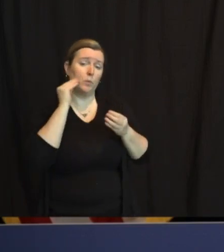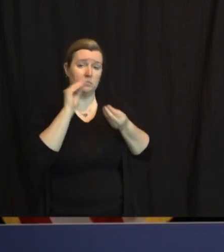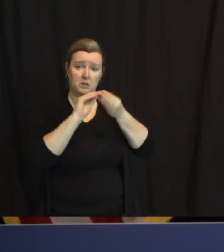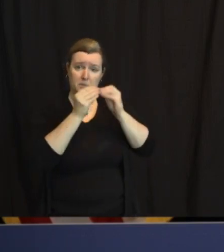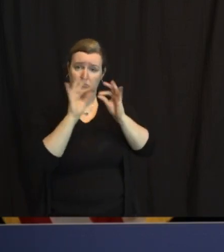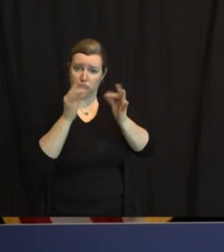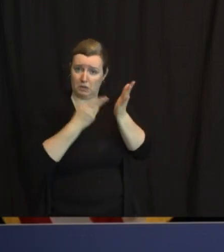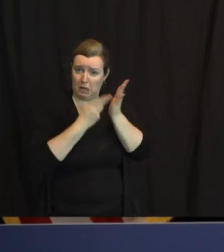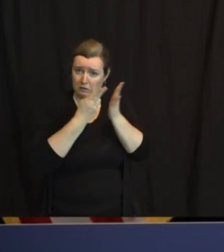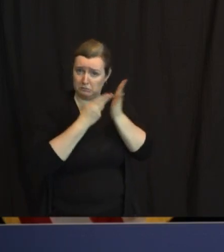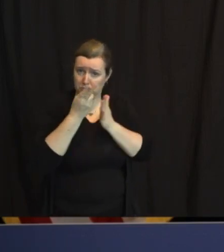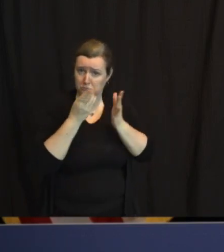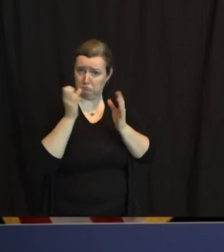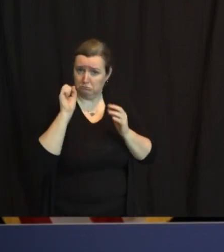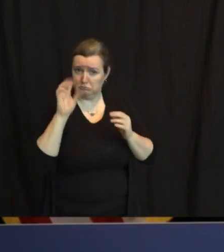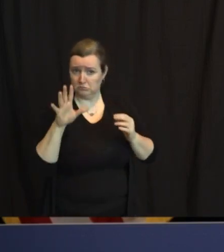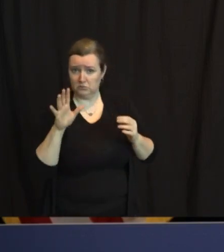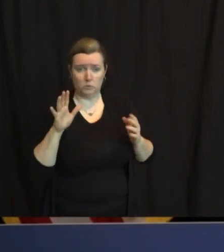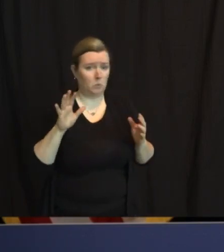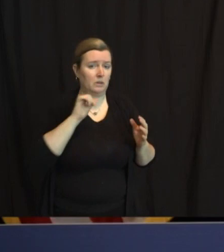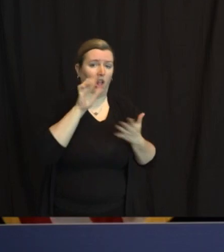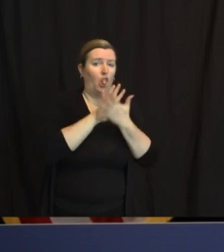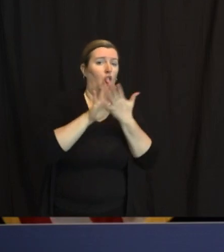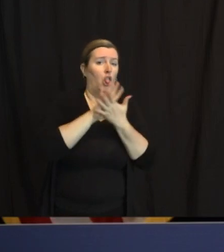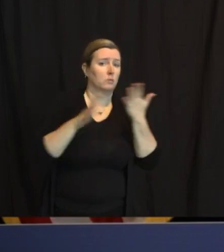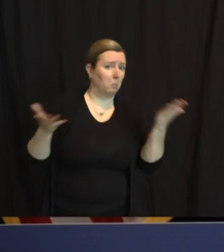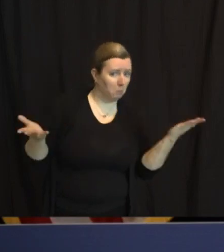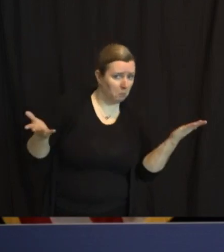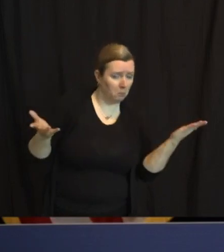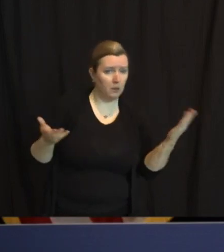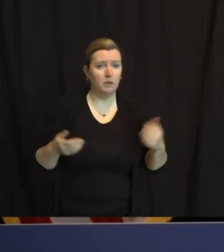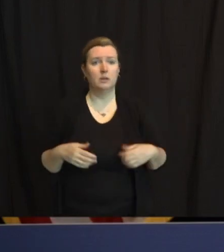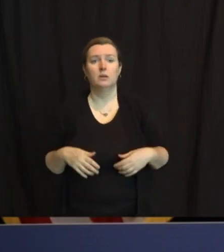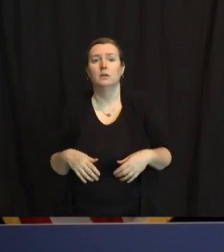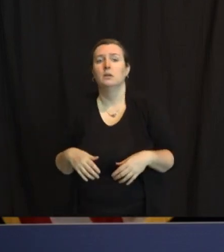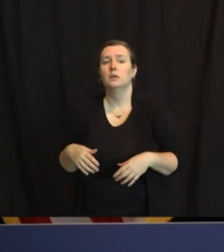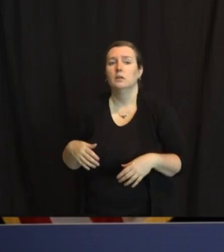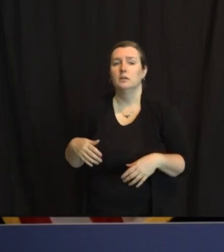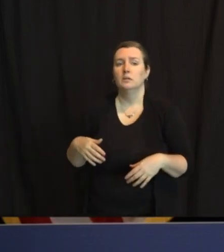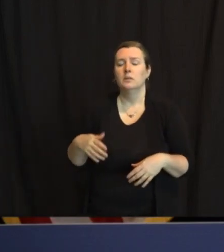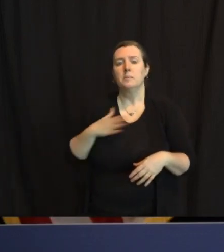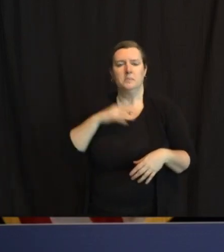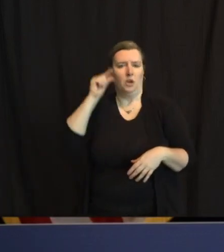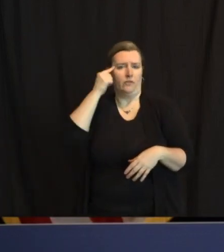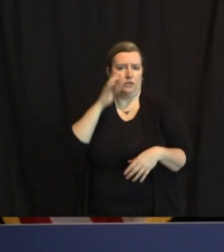May I just make one comment, Judy, and then turn it to you and Ed? My only comment is on